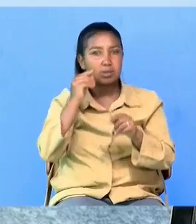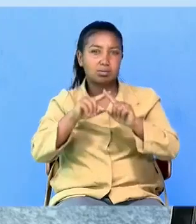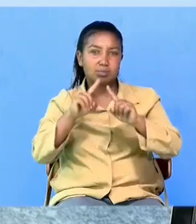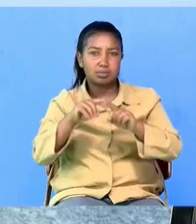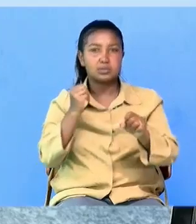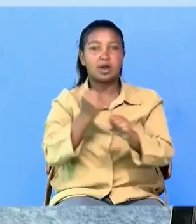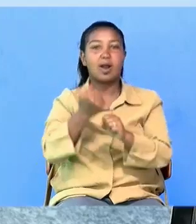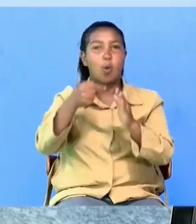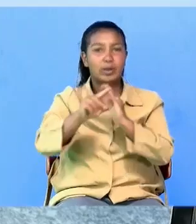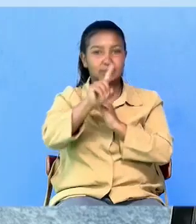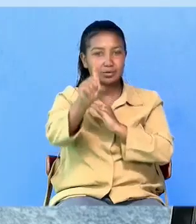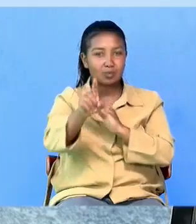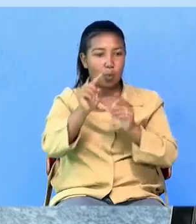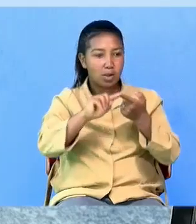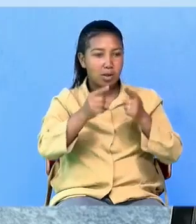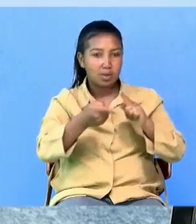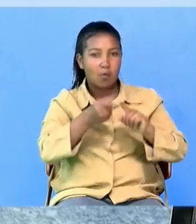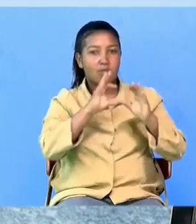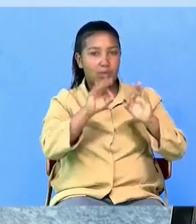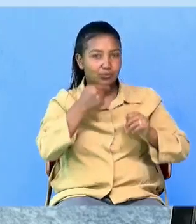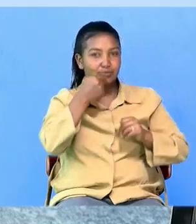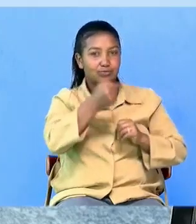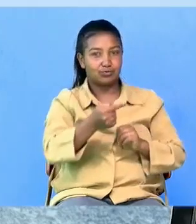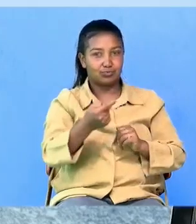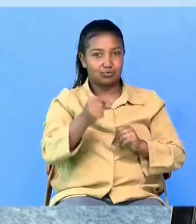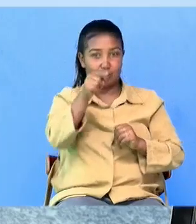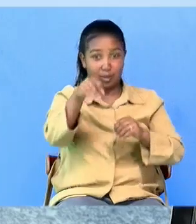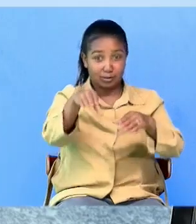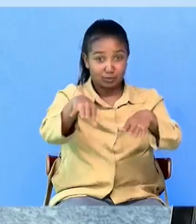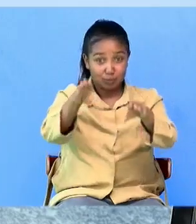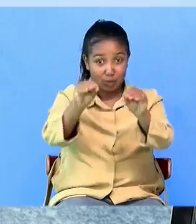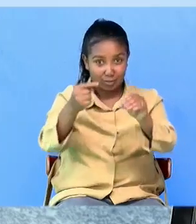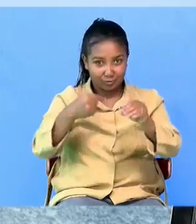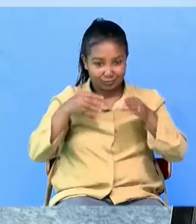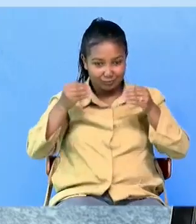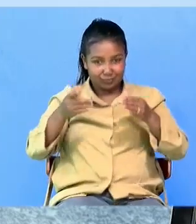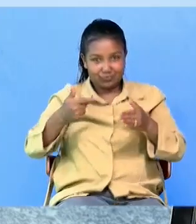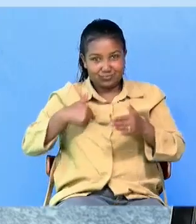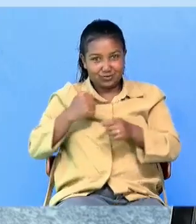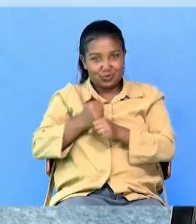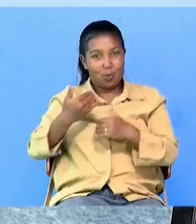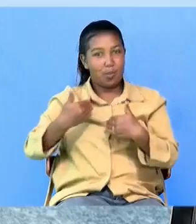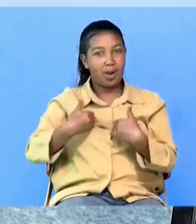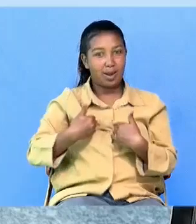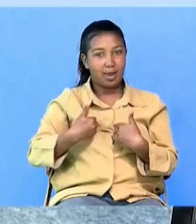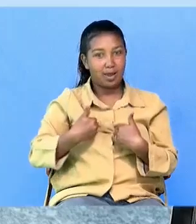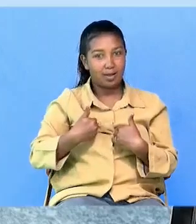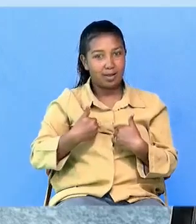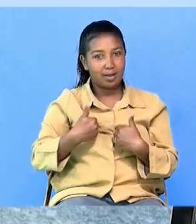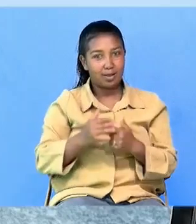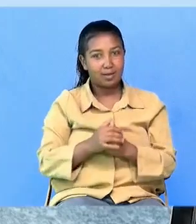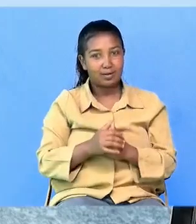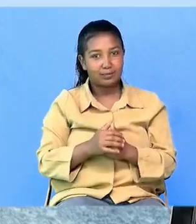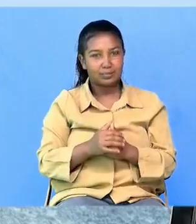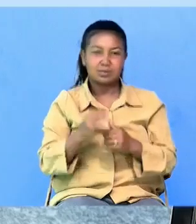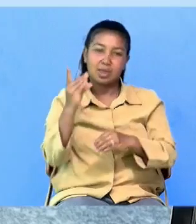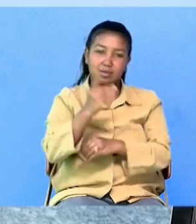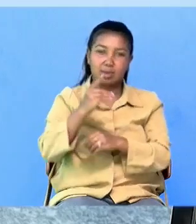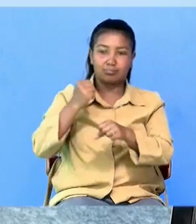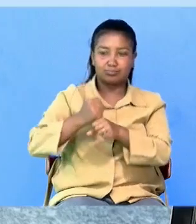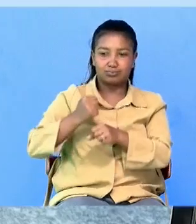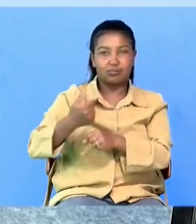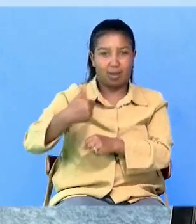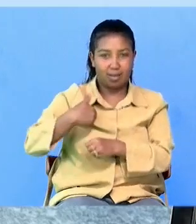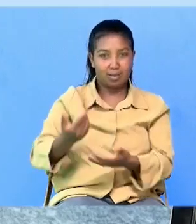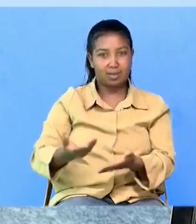Yeah. You are a student, aren't you? I'm a teacher. I do have my own job, what I'm going to do in my day-to-day